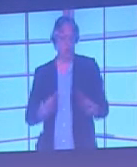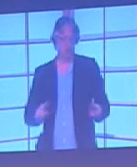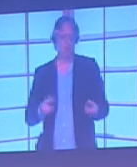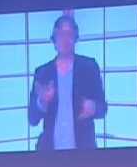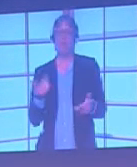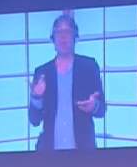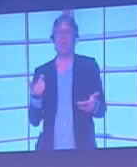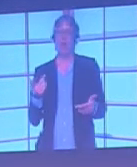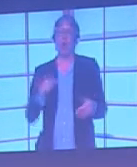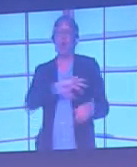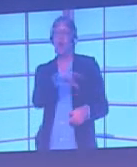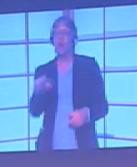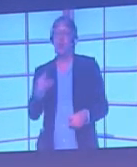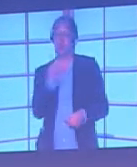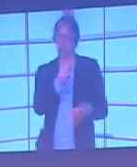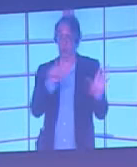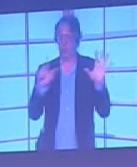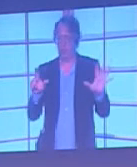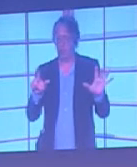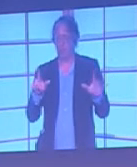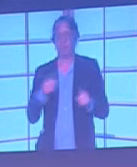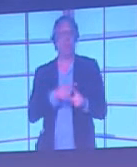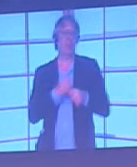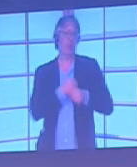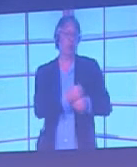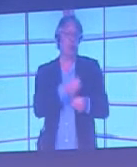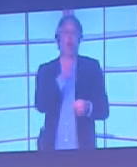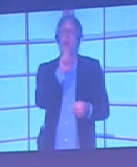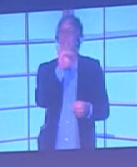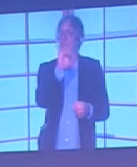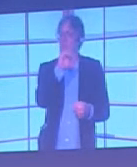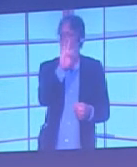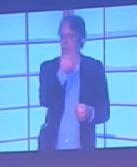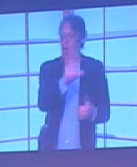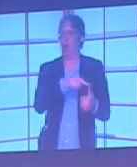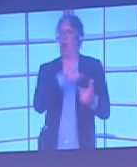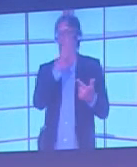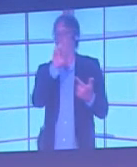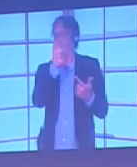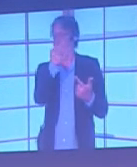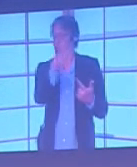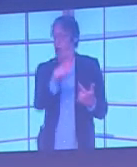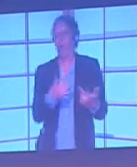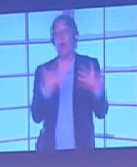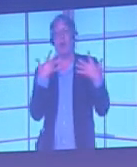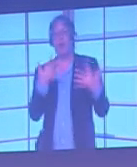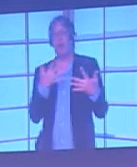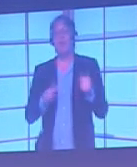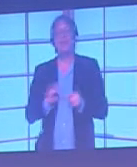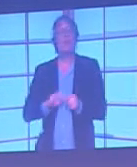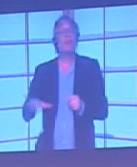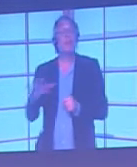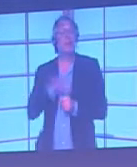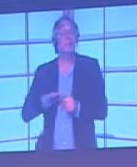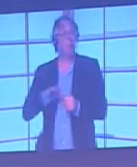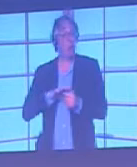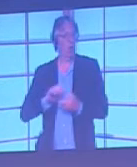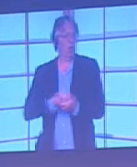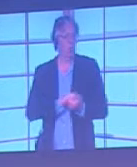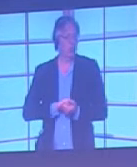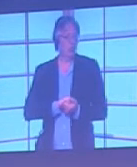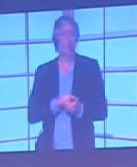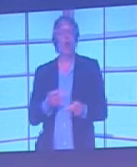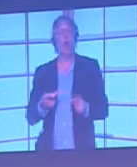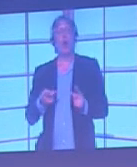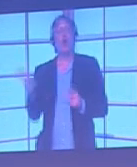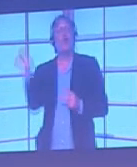countries, including representatives from UEFA, FIFA, 10 national associations, the European Club